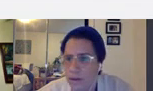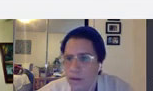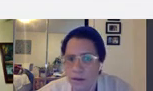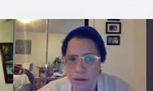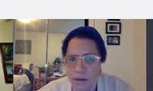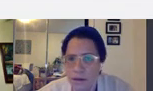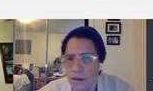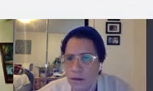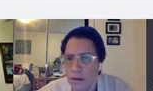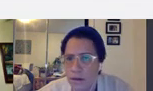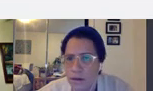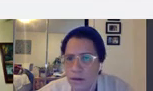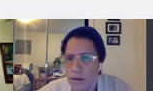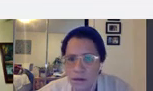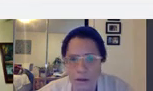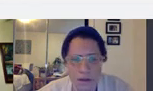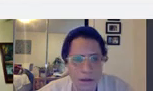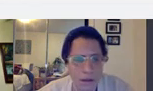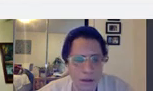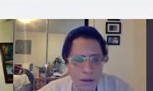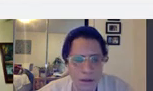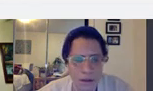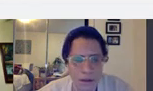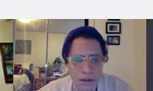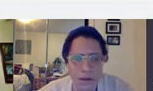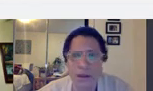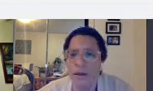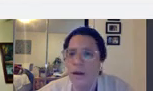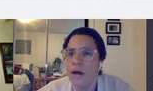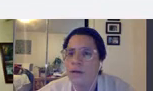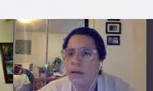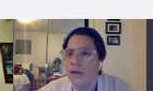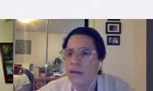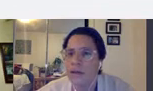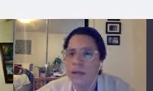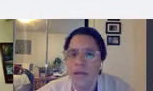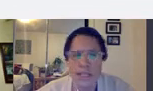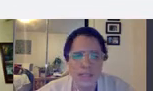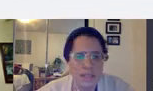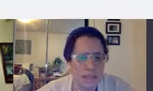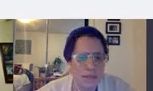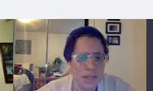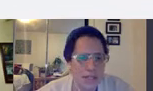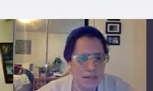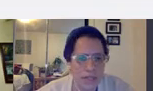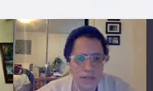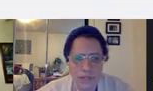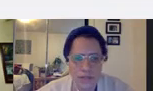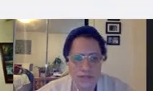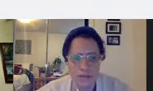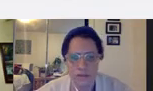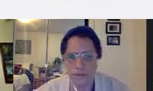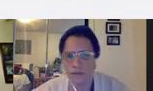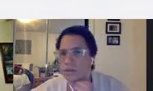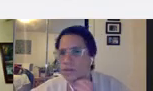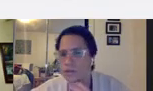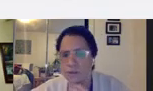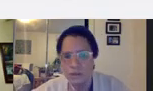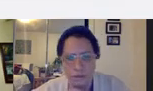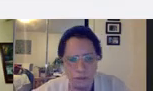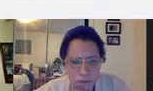Yeah, Paul actually put some language in addition to the link. Okay, great. Yeah. I see Cynthia has her hand raised.